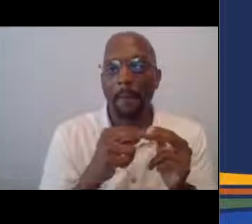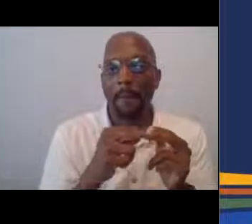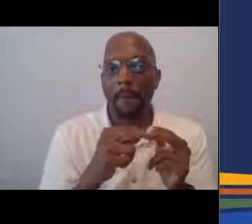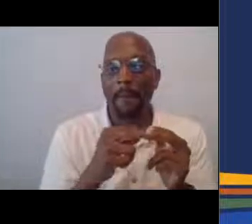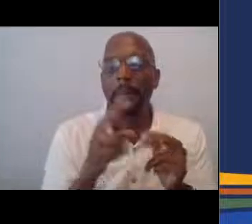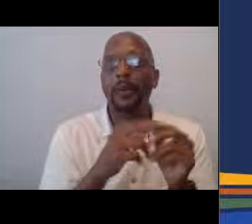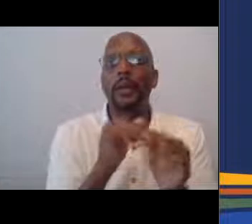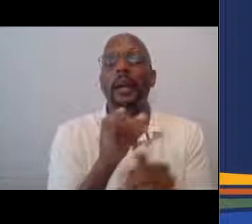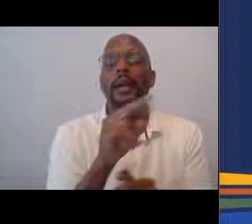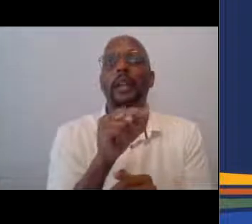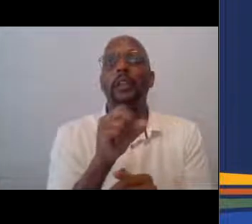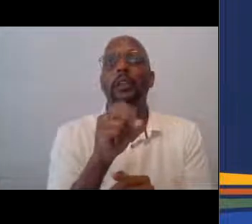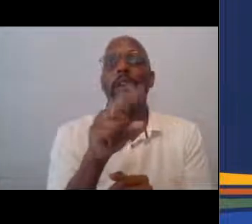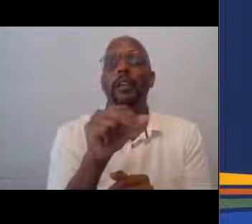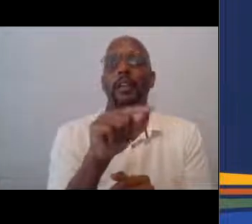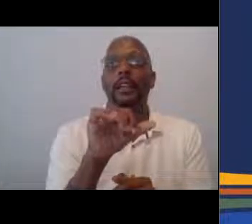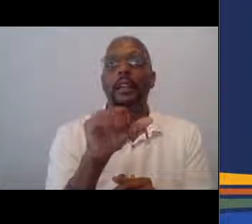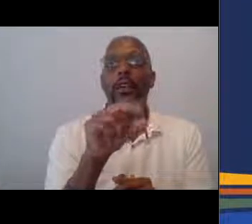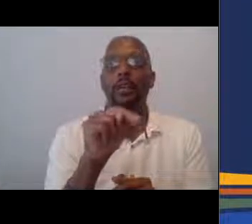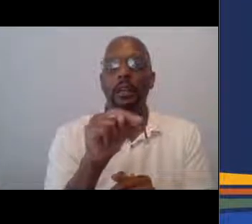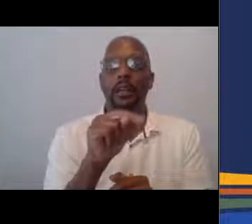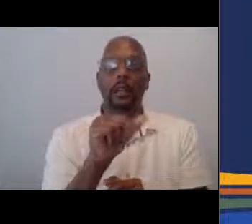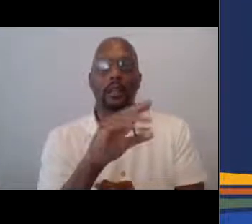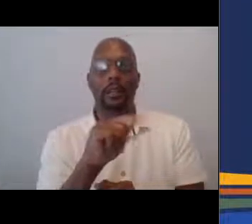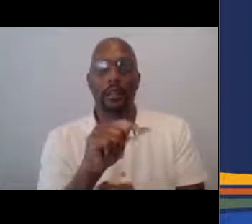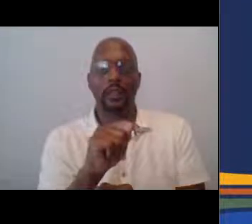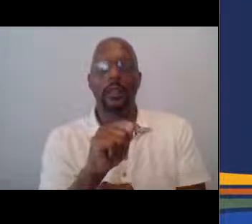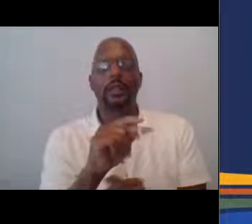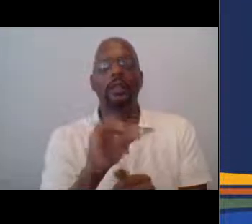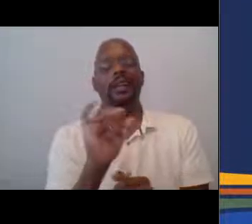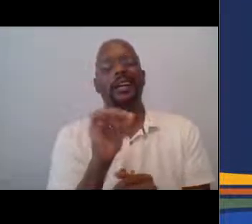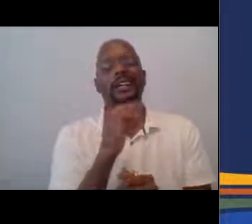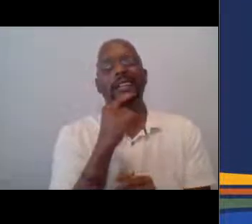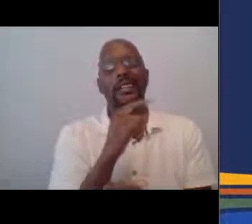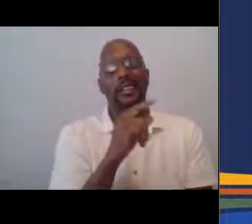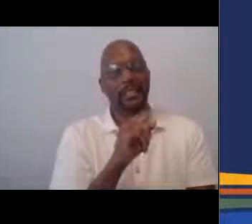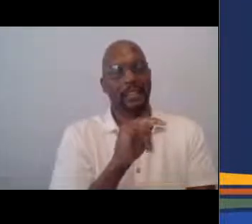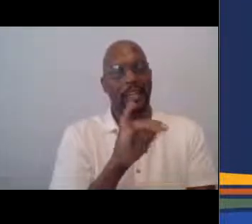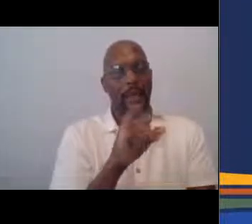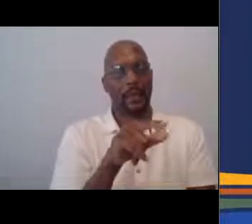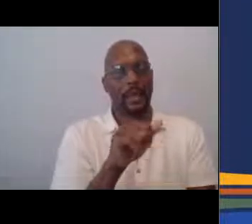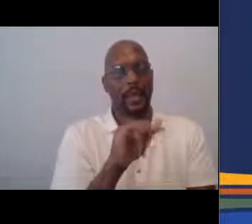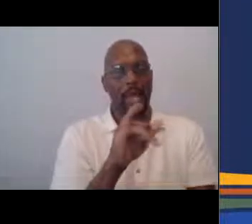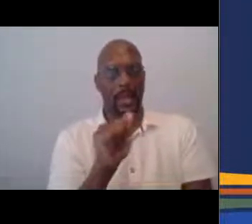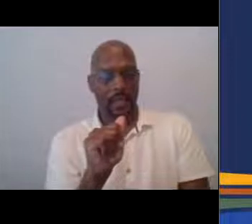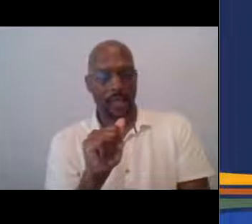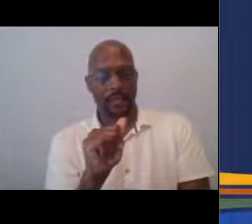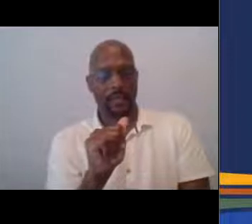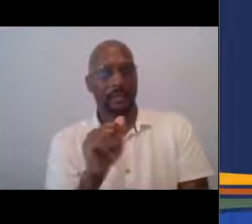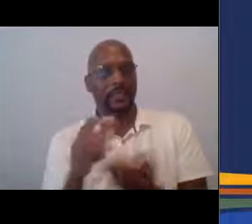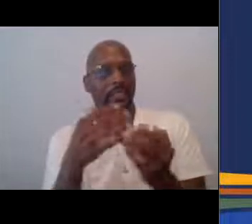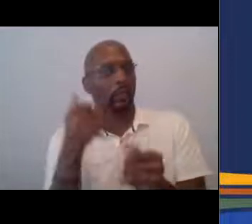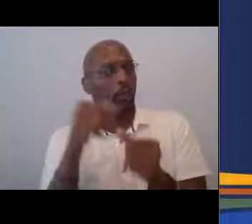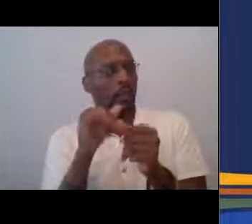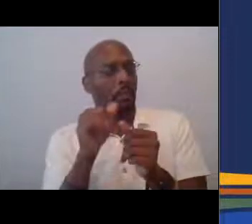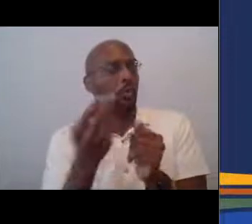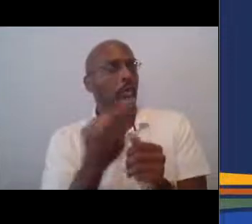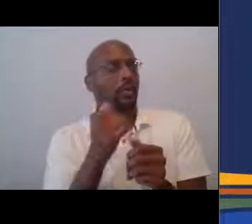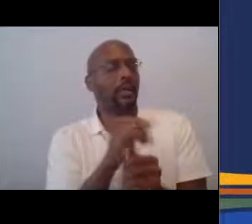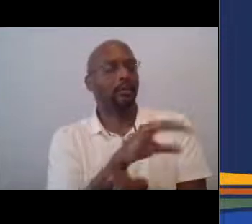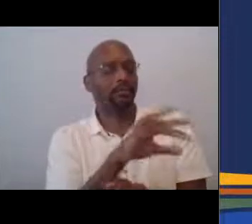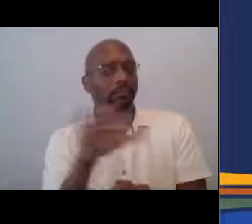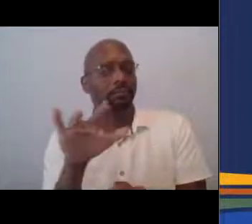Innovation Act, also easily said as TIFIA. Easier for others, not me. Okay, there are one of the